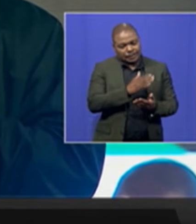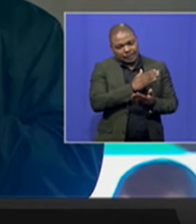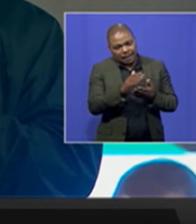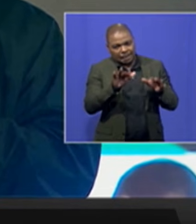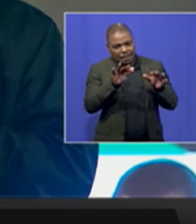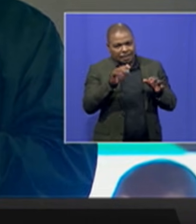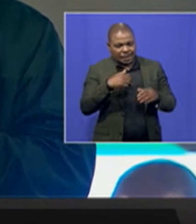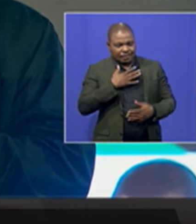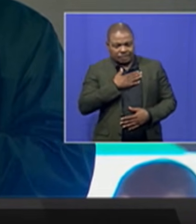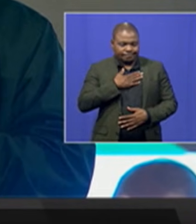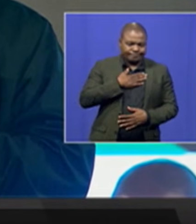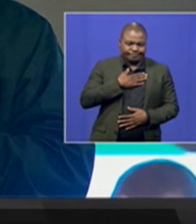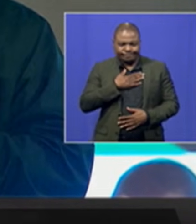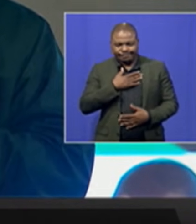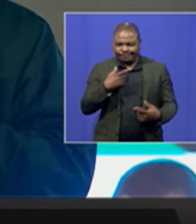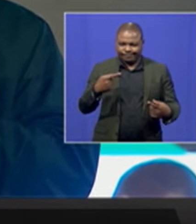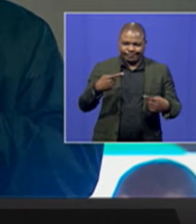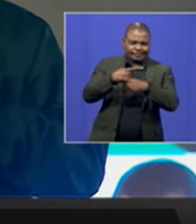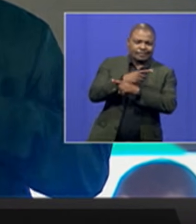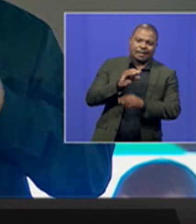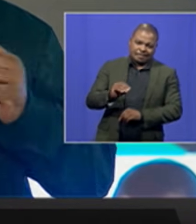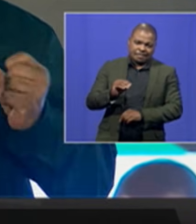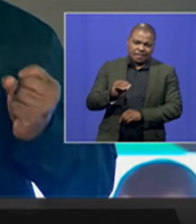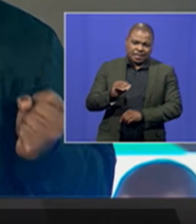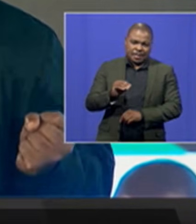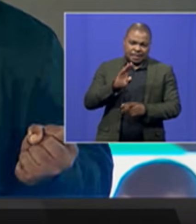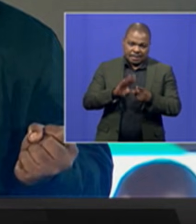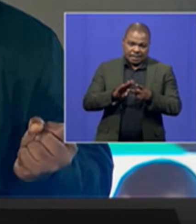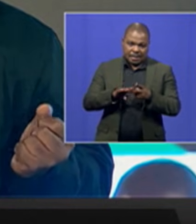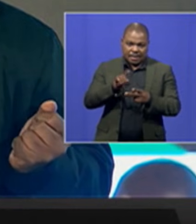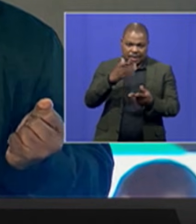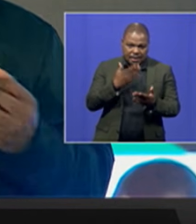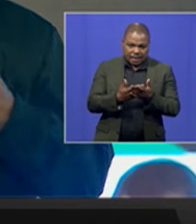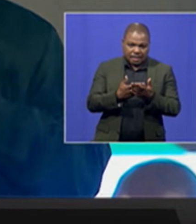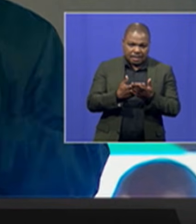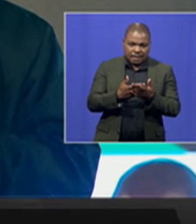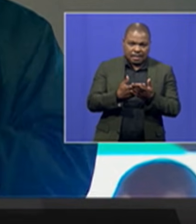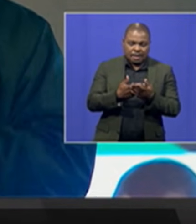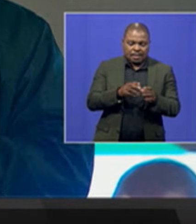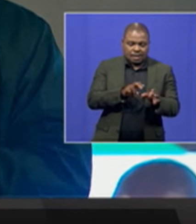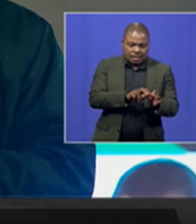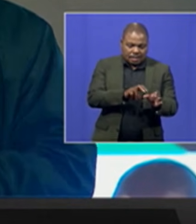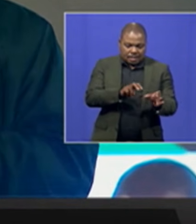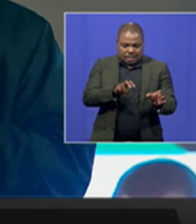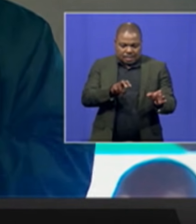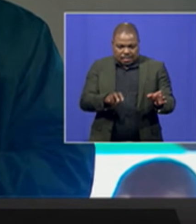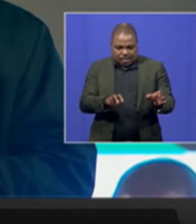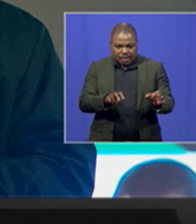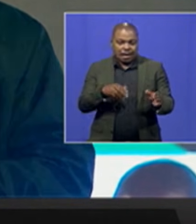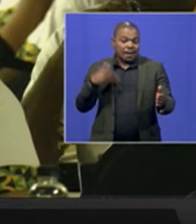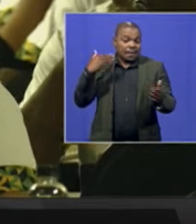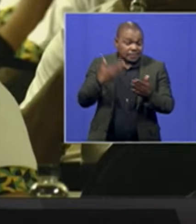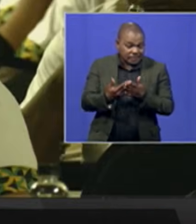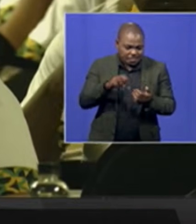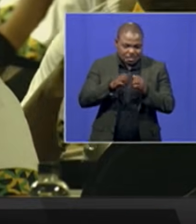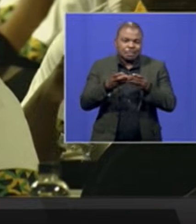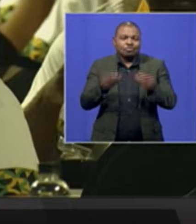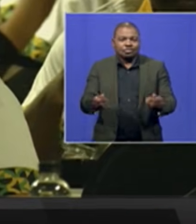be conflicted and they are recusing themselves until we solve this problem.